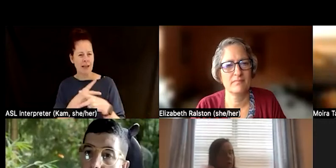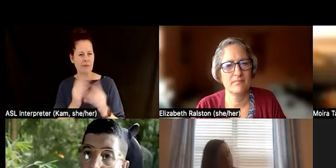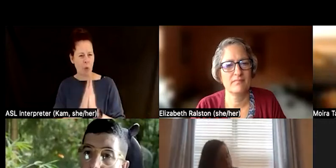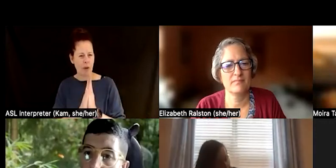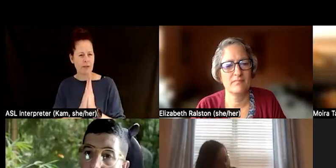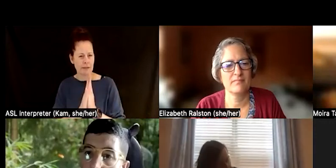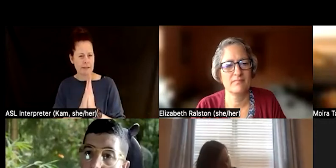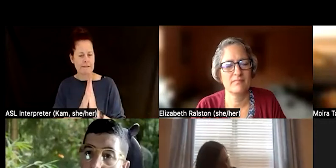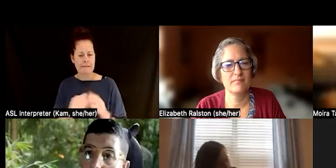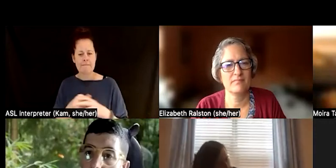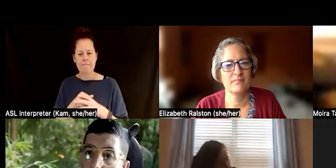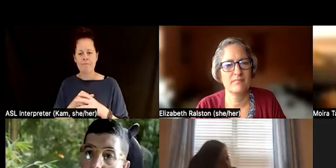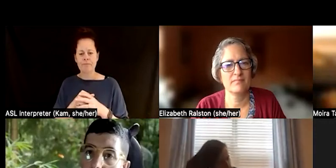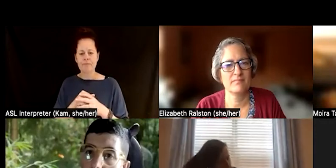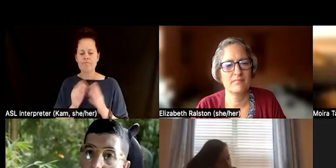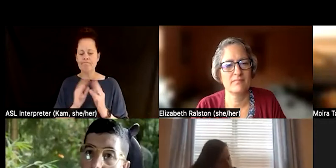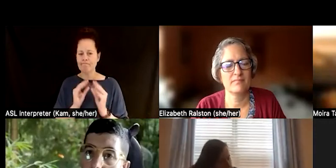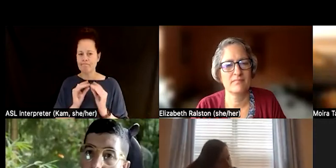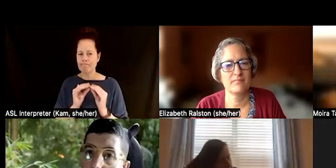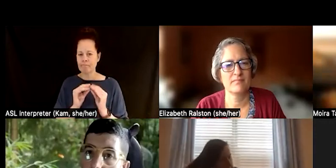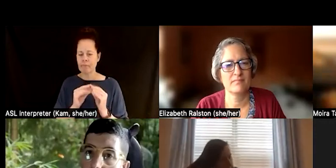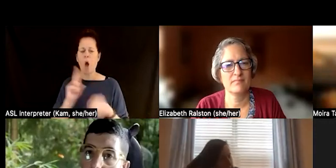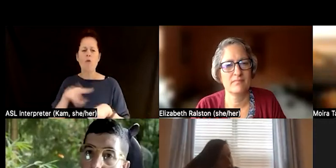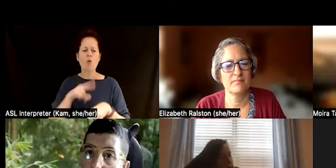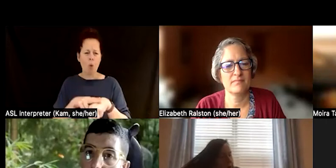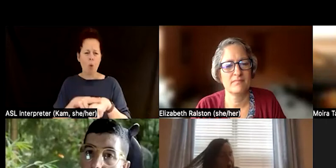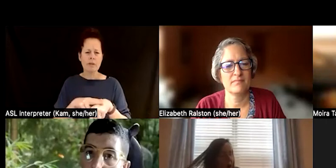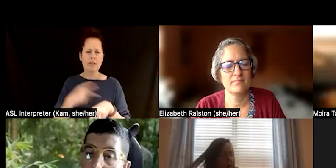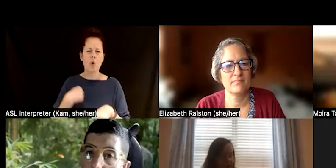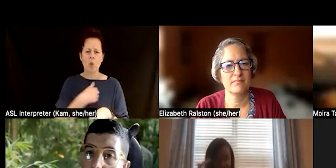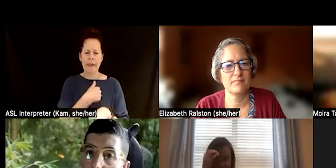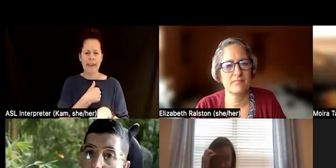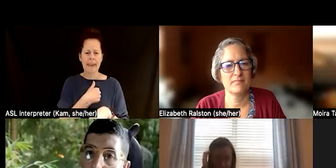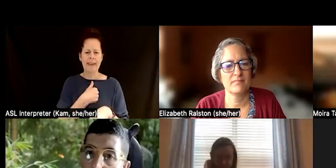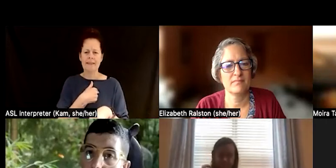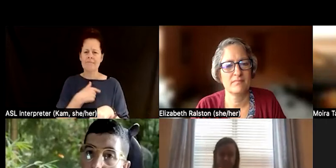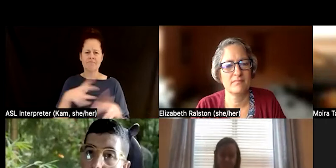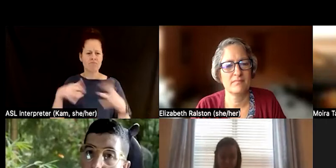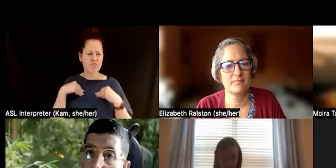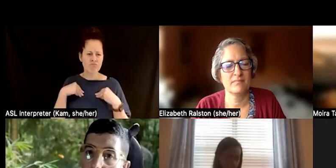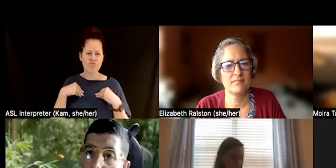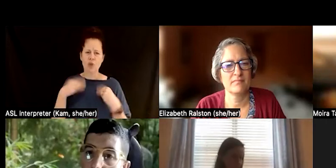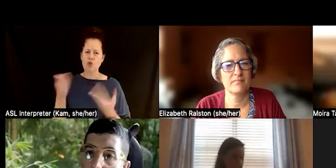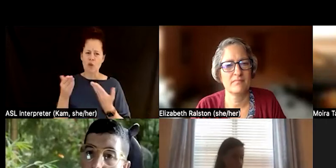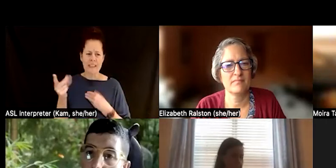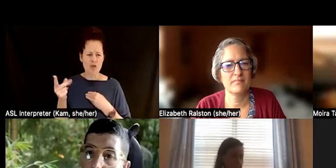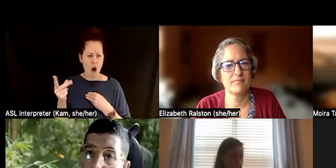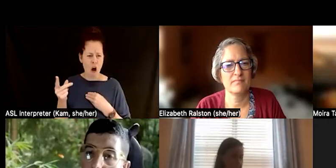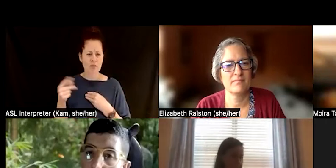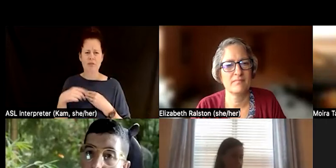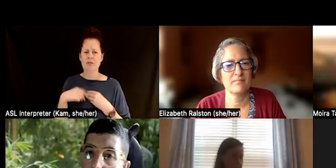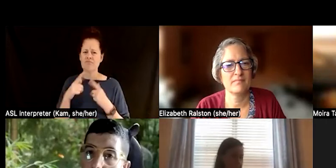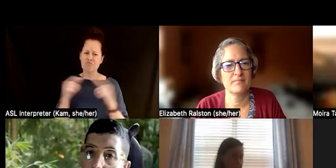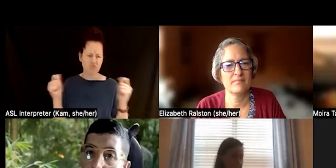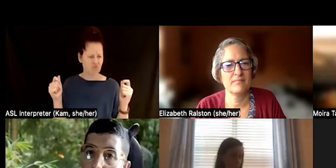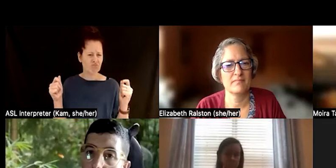requests. What else? Of course, we accommodate service dogs. So all that